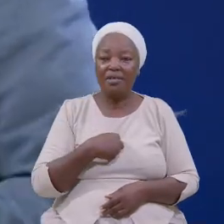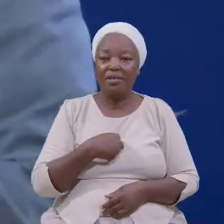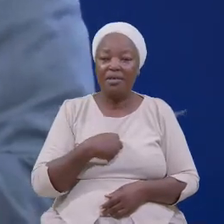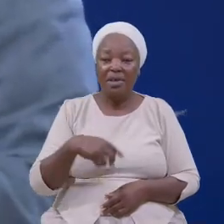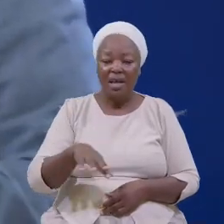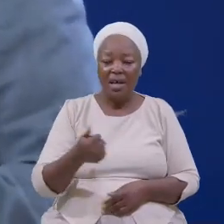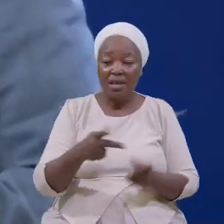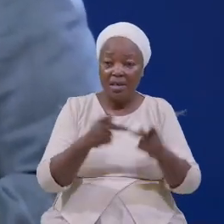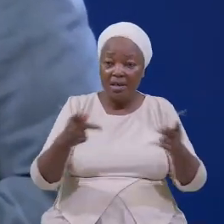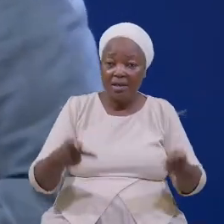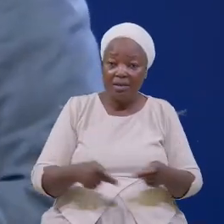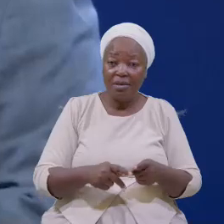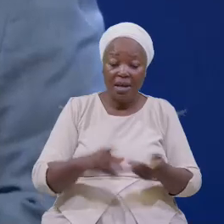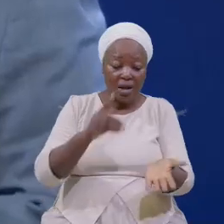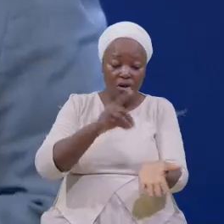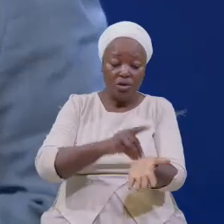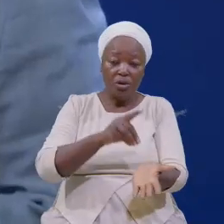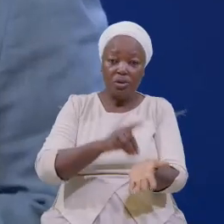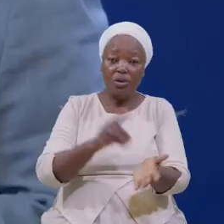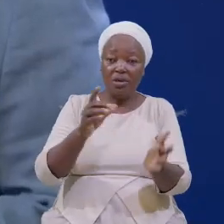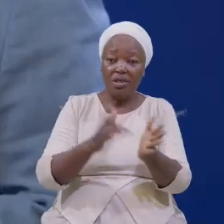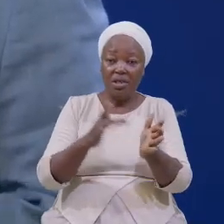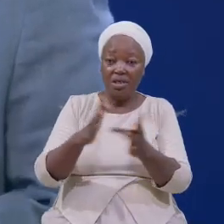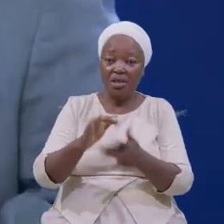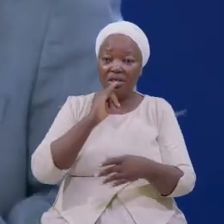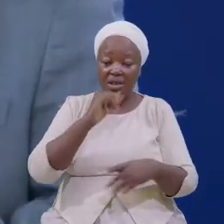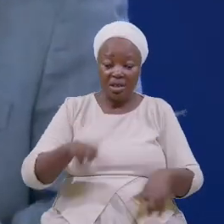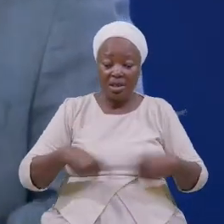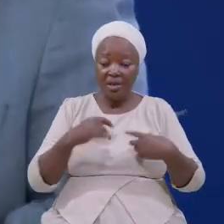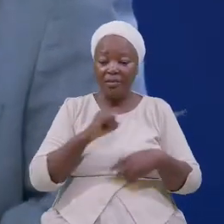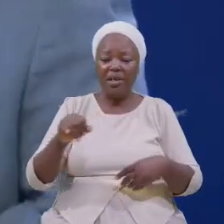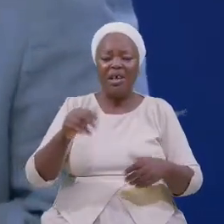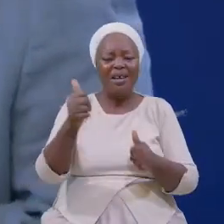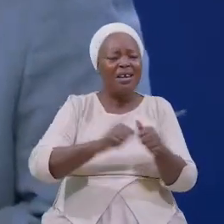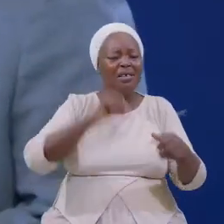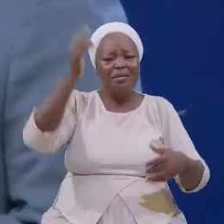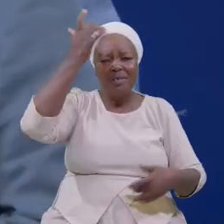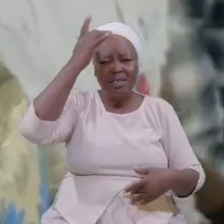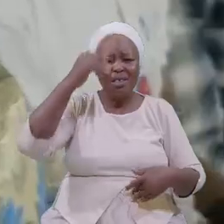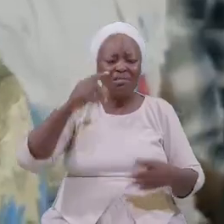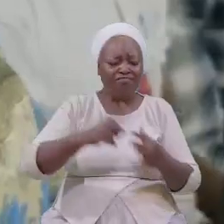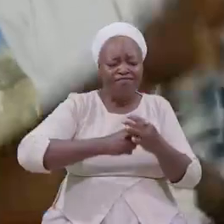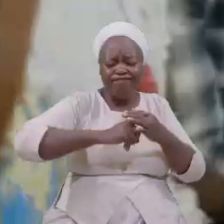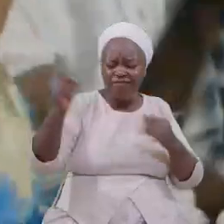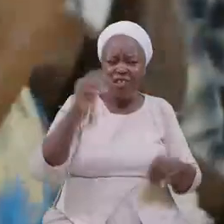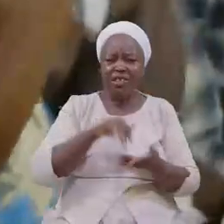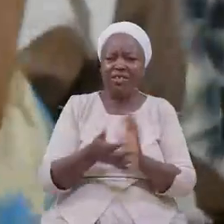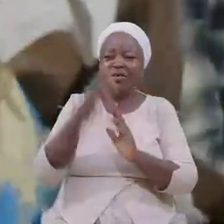anywhere Dr. Jesus is living, every sickness ought to go out.